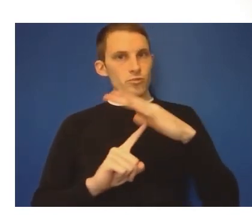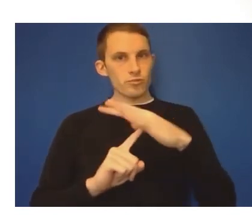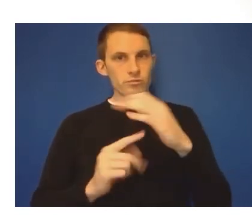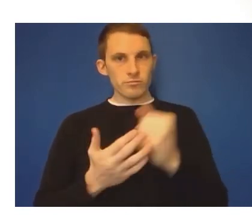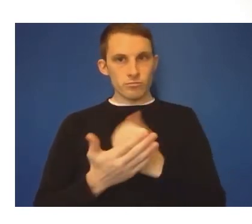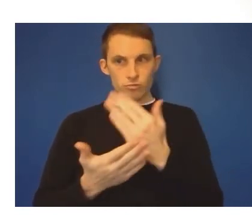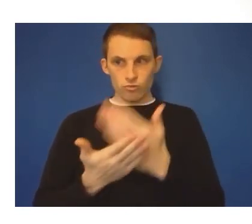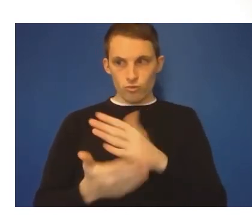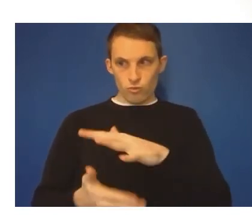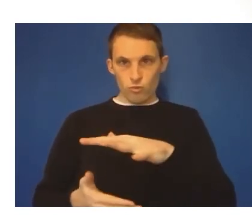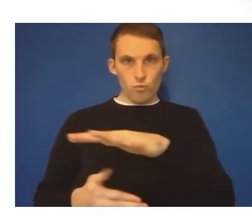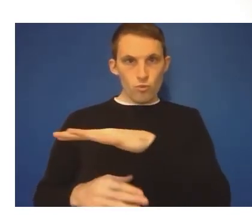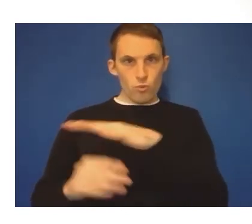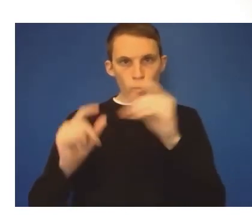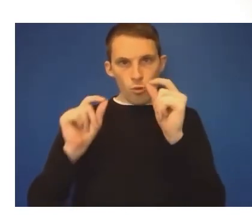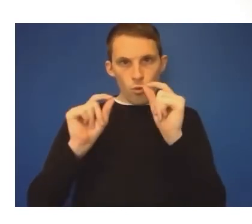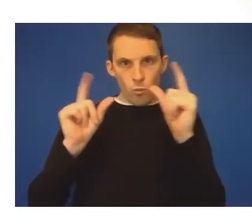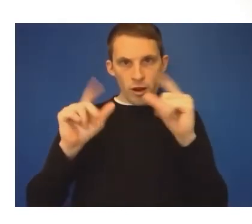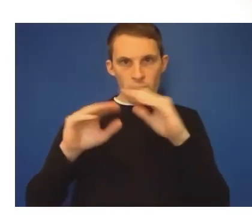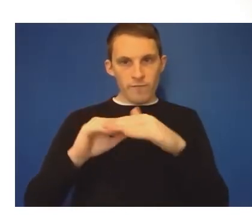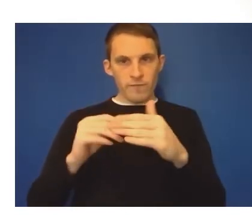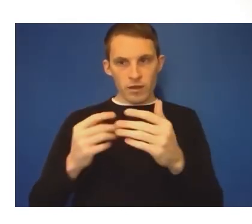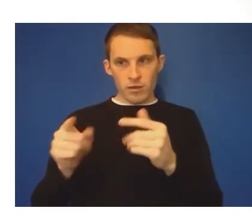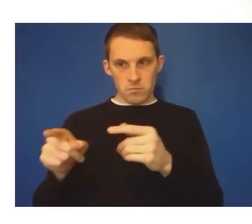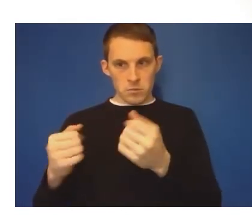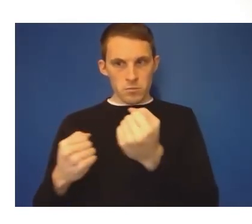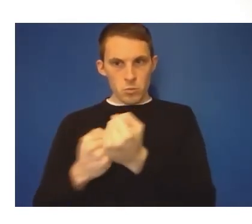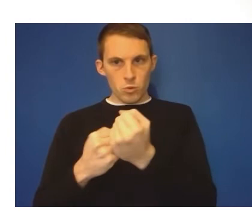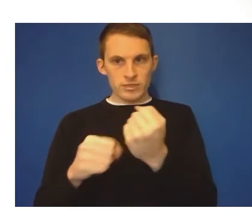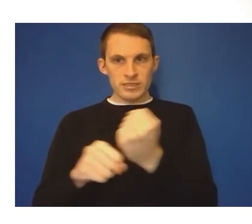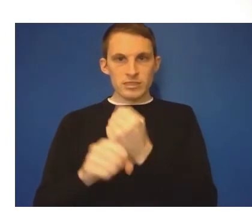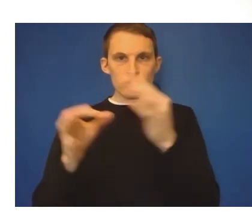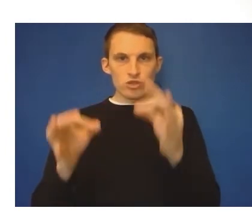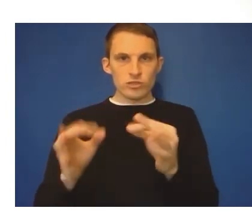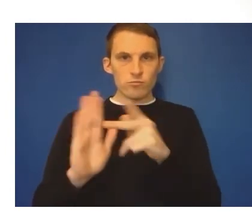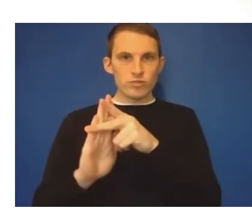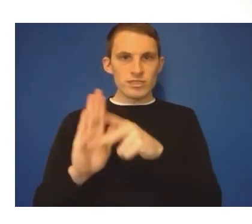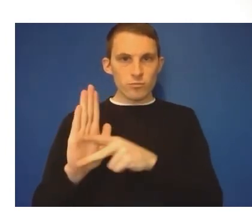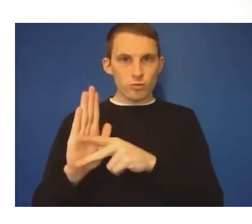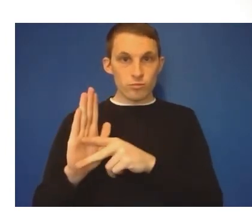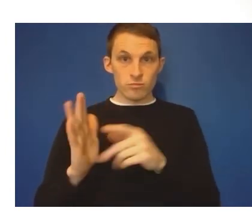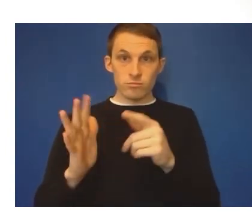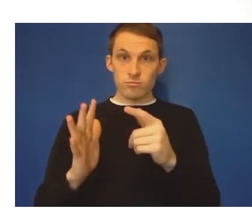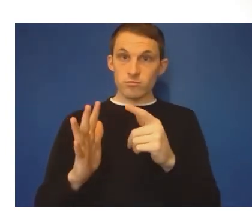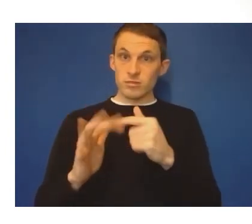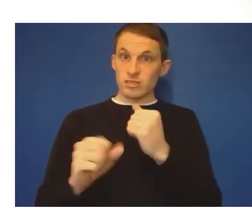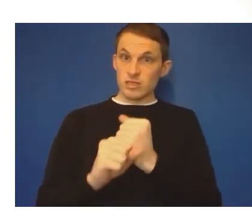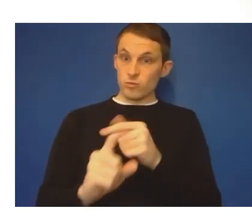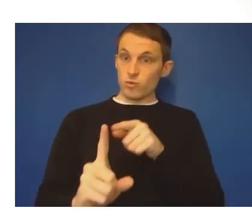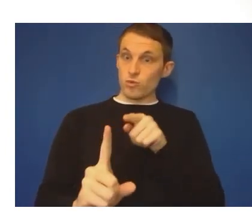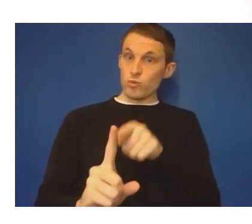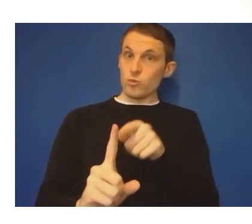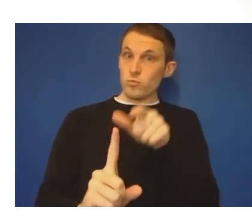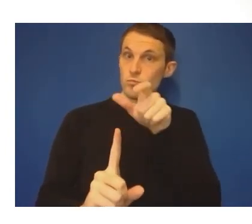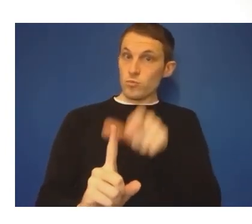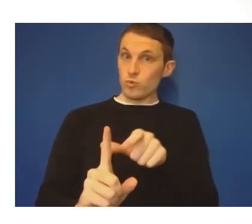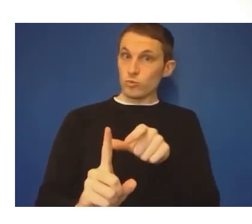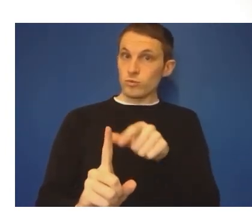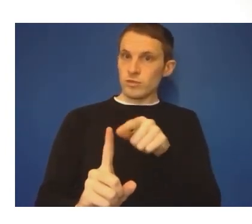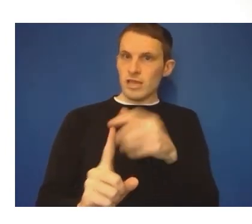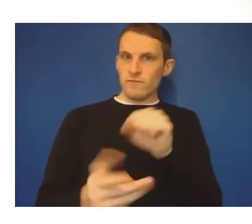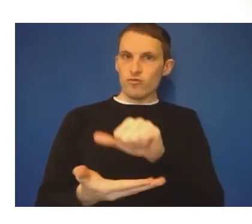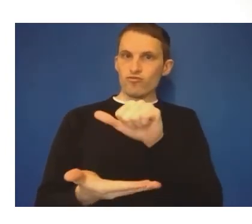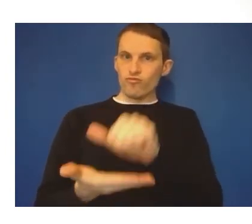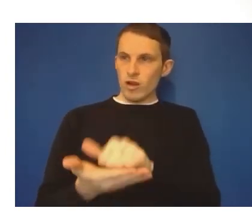of supported decision-making principles, including the consumer's right to choose their own supporter so not to have someone imposed on